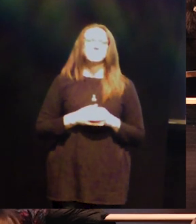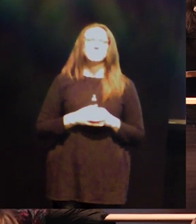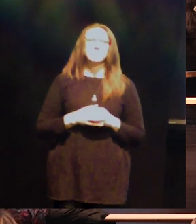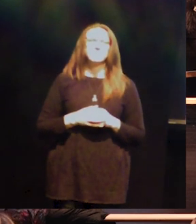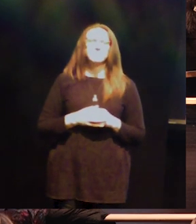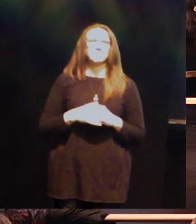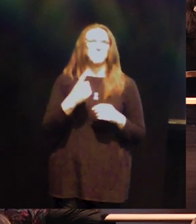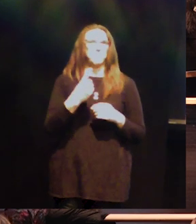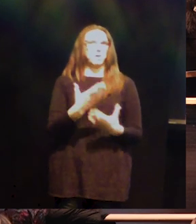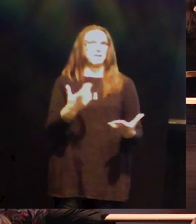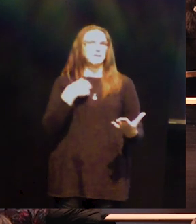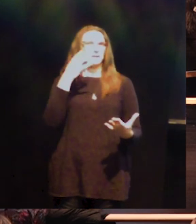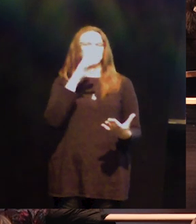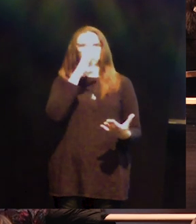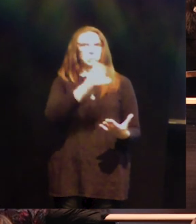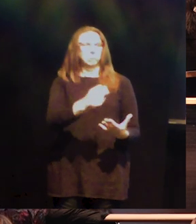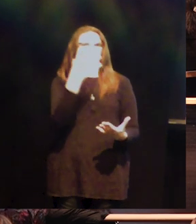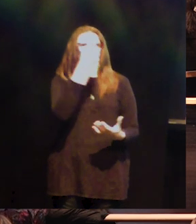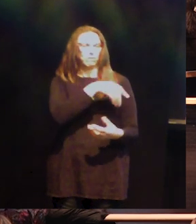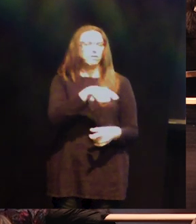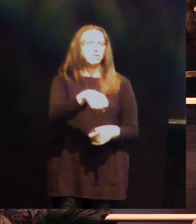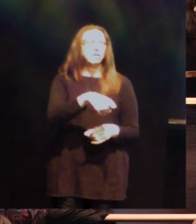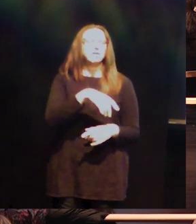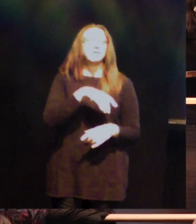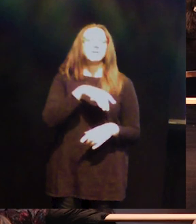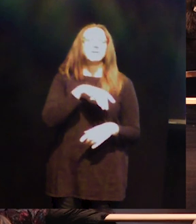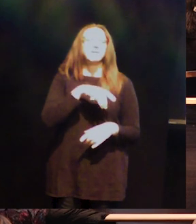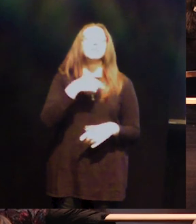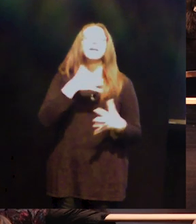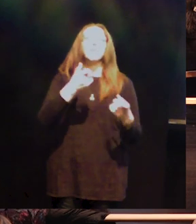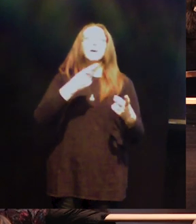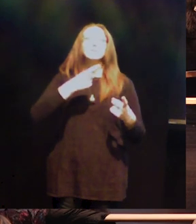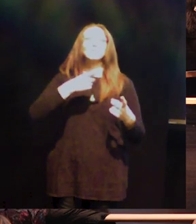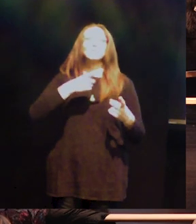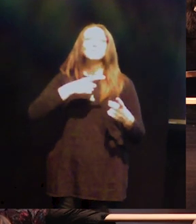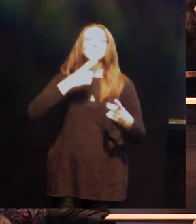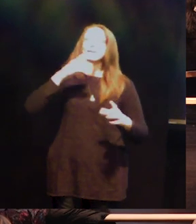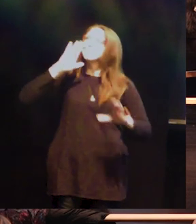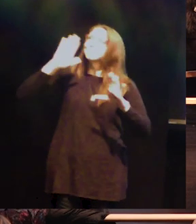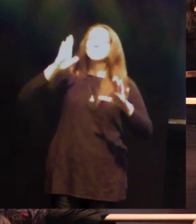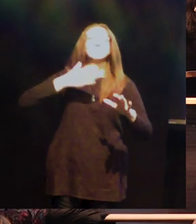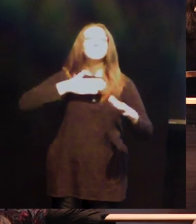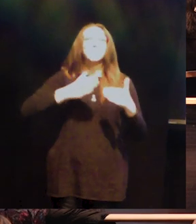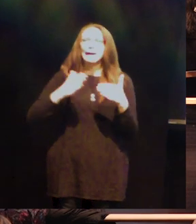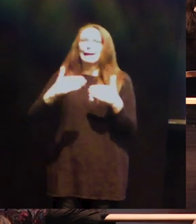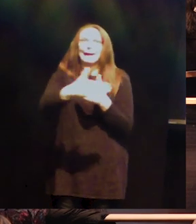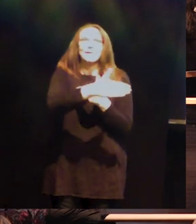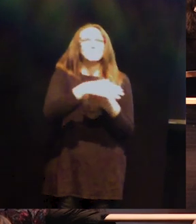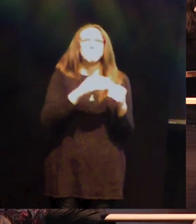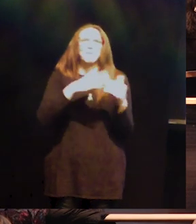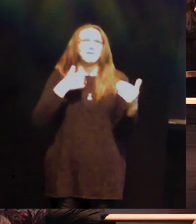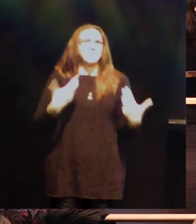what's beautiful about this film is it makes me want to say hi to my neighbors even more than I already do. So I guess